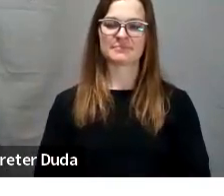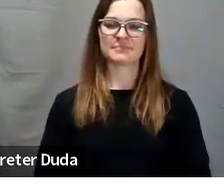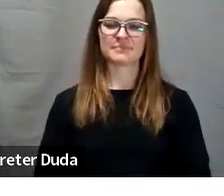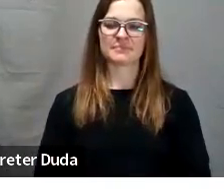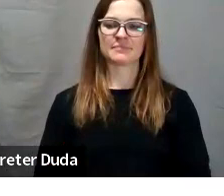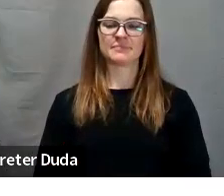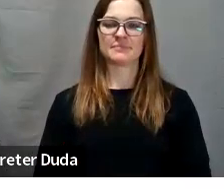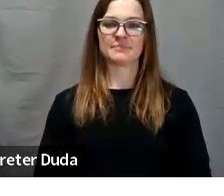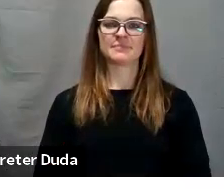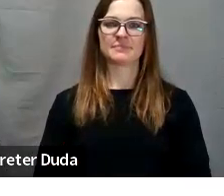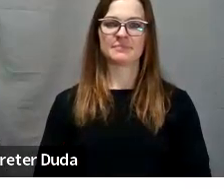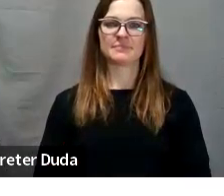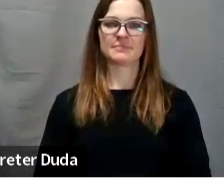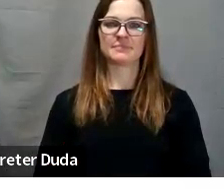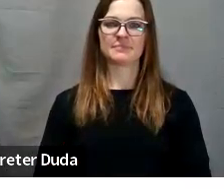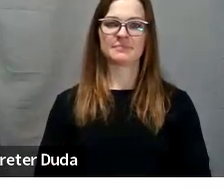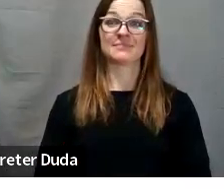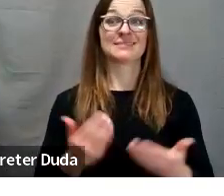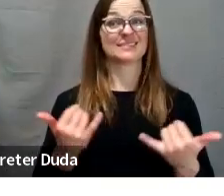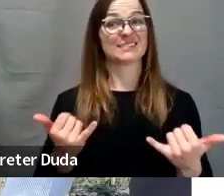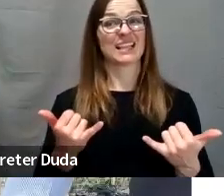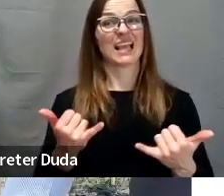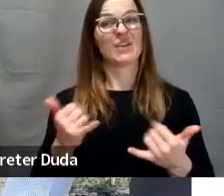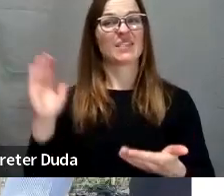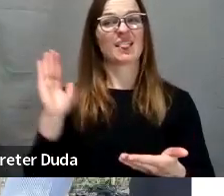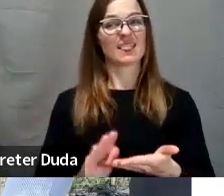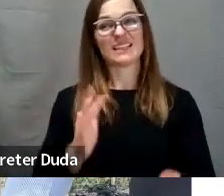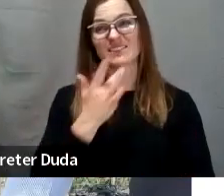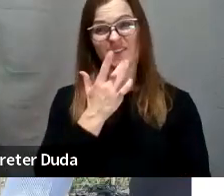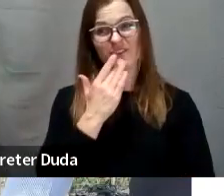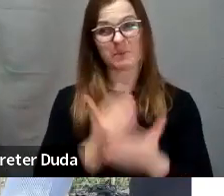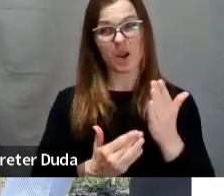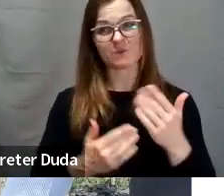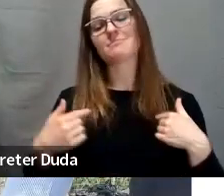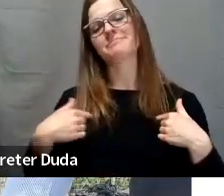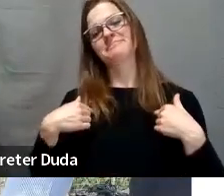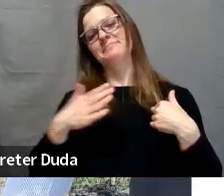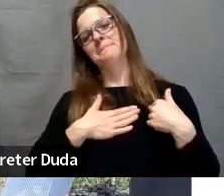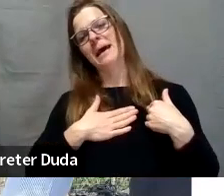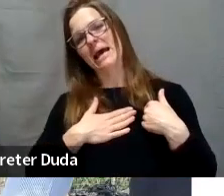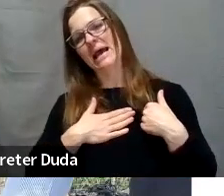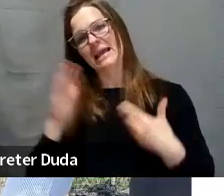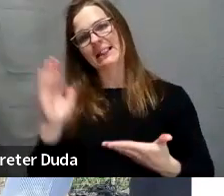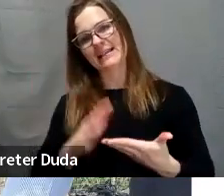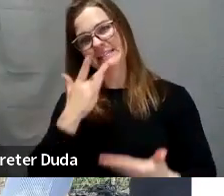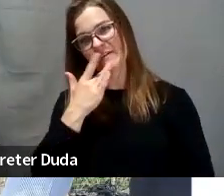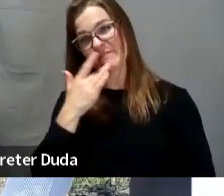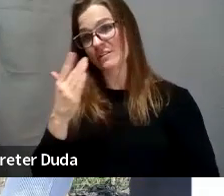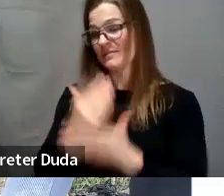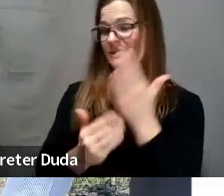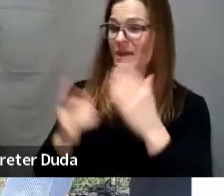So we're going on to everyone's least favorite part about gardening. Well, it's my least favorite. I don't know. So other people might love